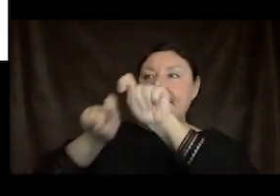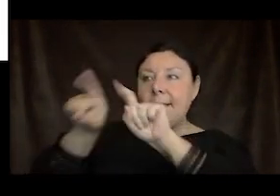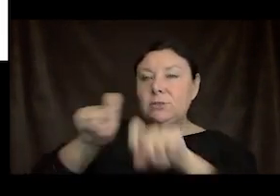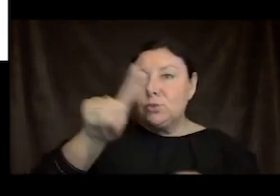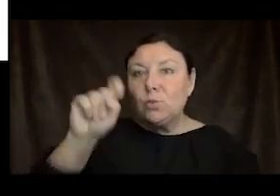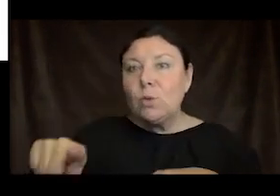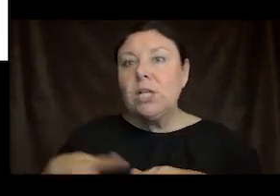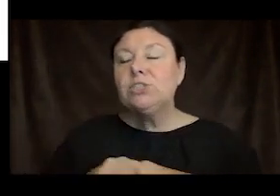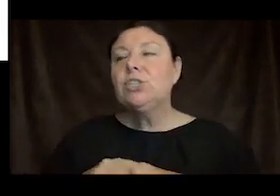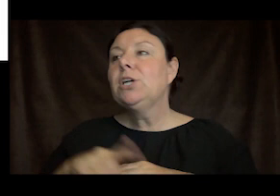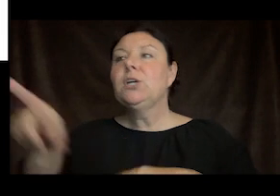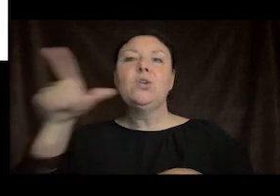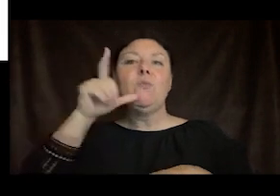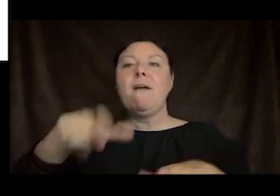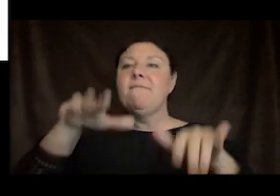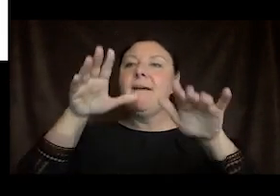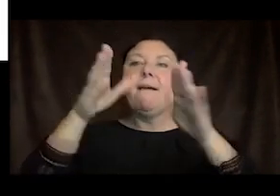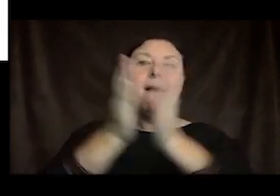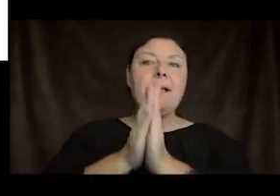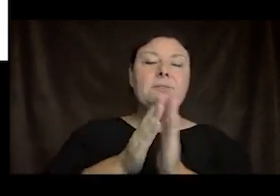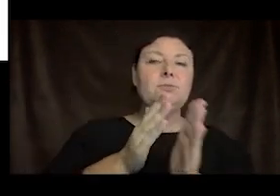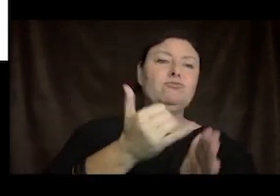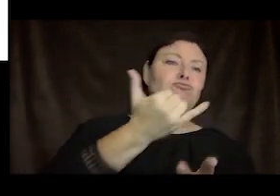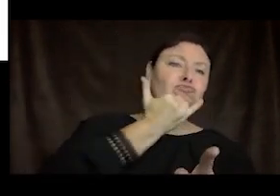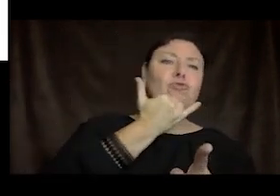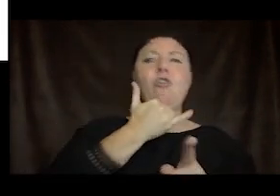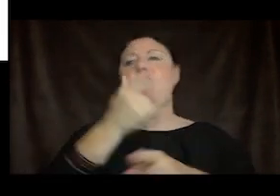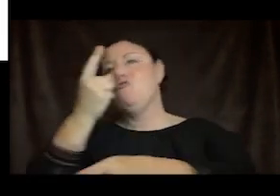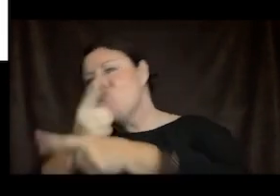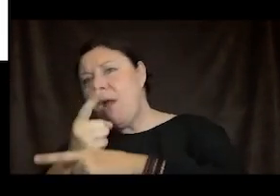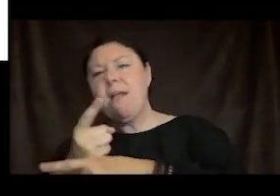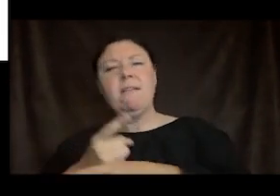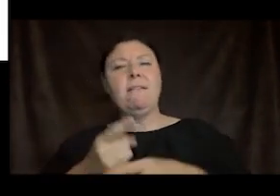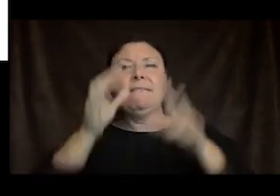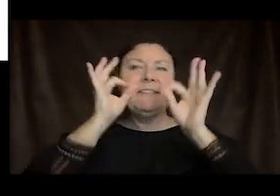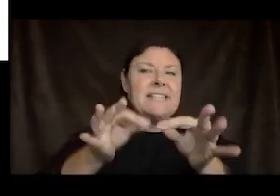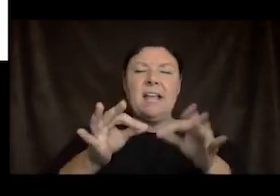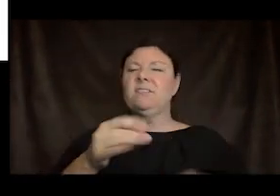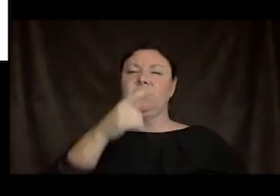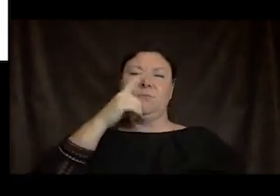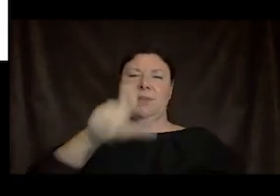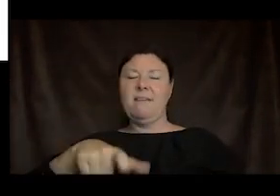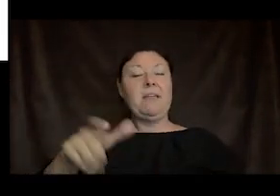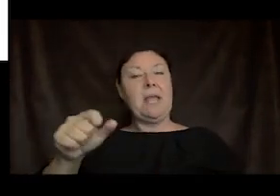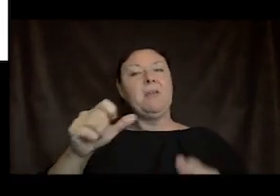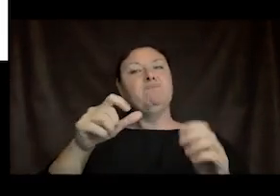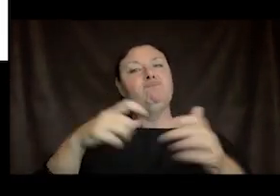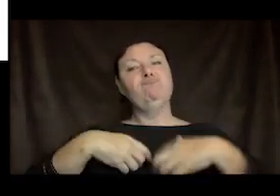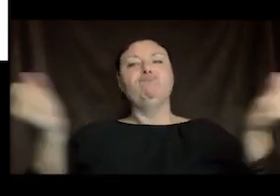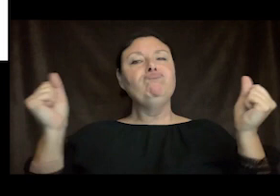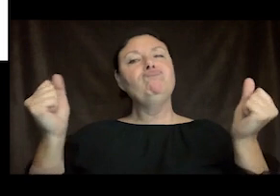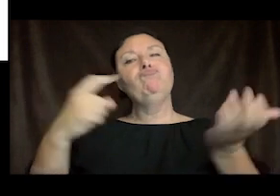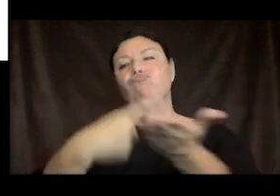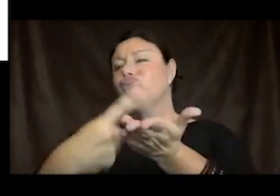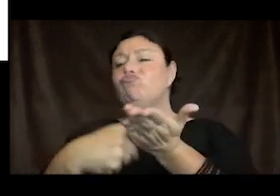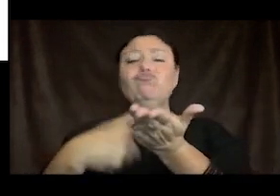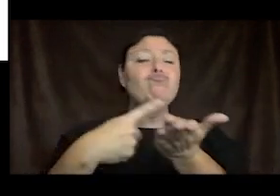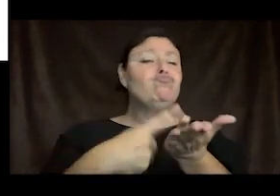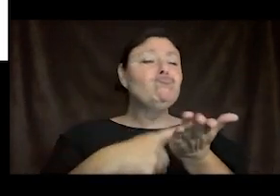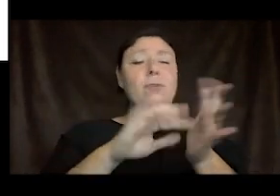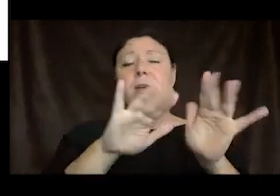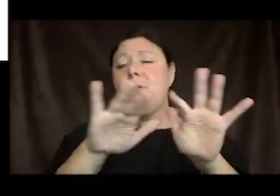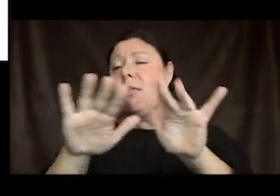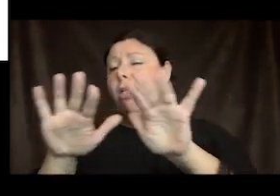about. They don't have to decide what was right or what was wrong necessarily. They can have that conversation all the way through